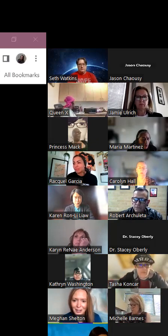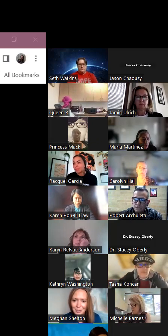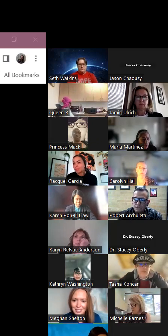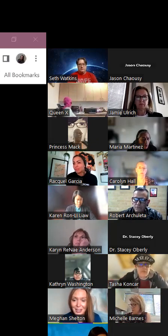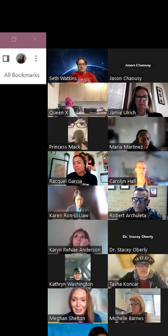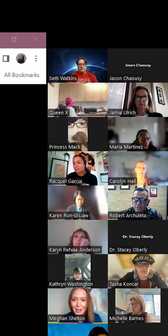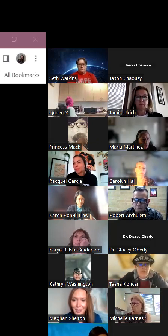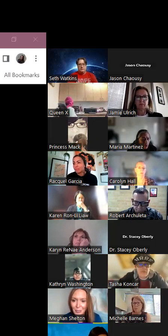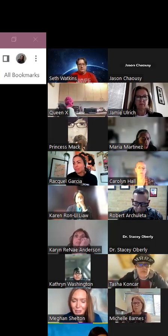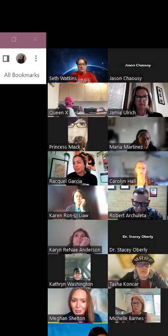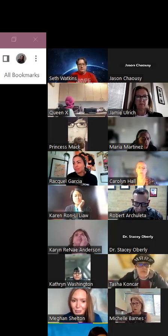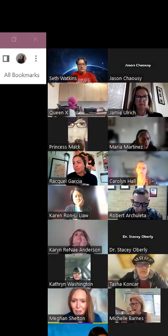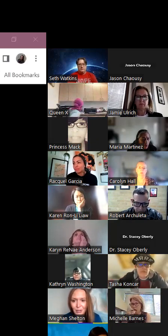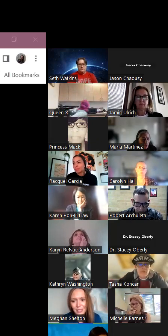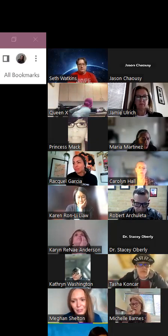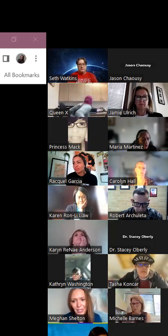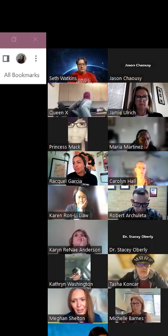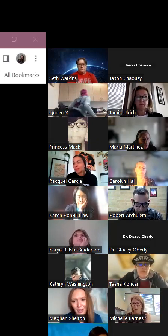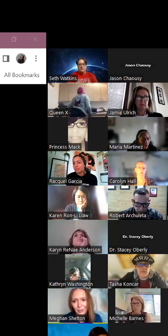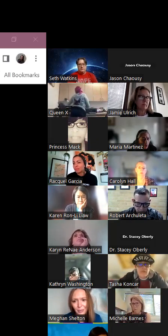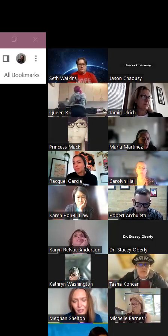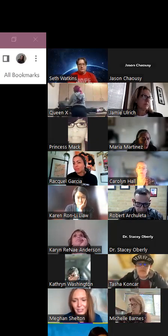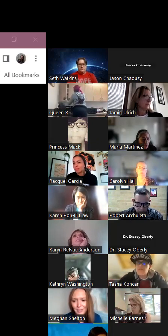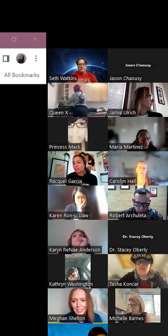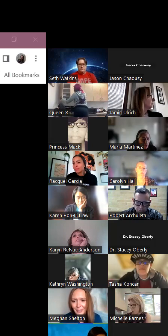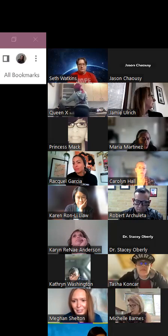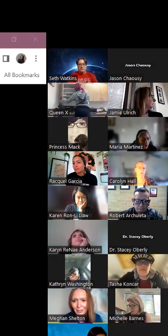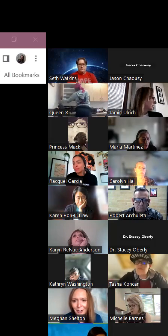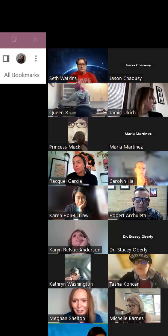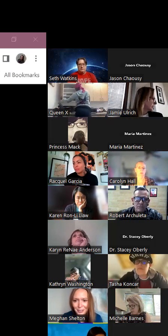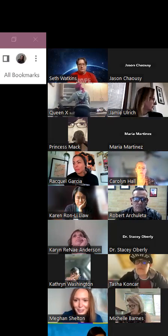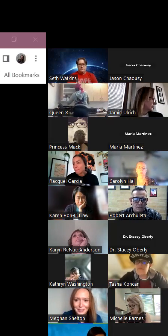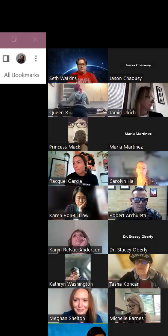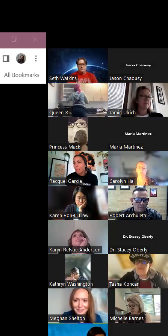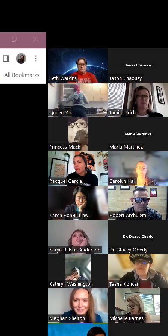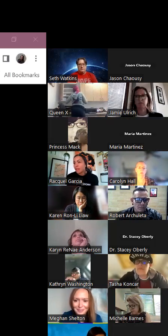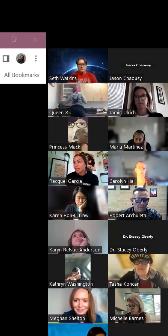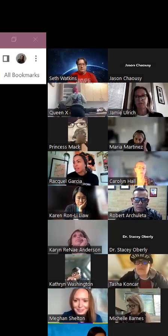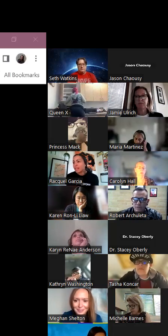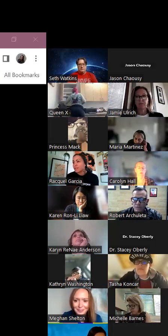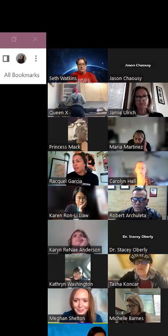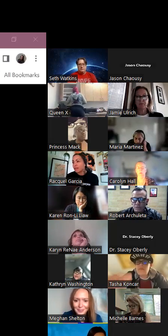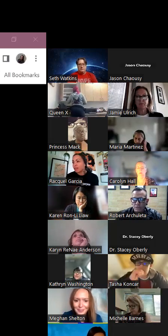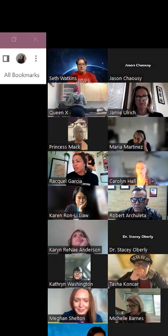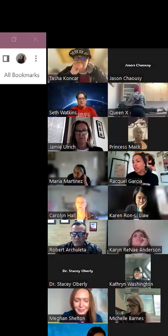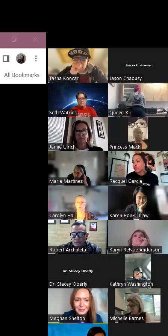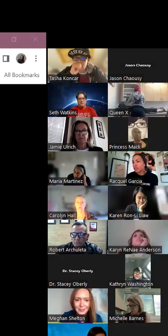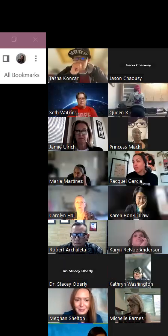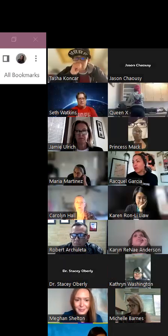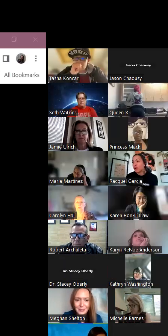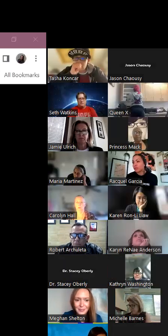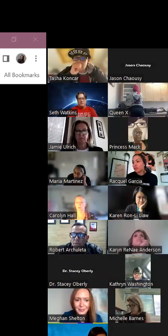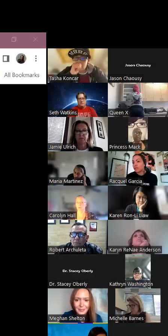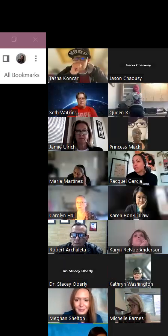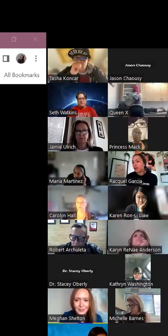discussion and help us come up with group agreements for BHAAC that work specifically for our council. Thanks, Megan. I appreciate it. First